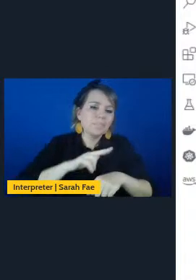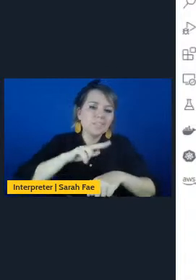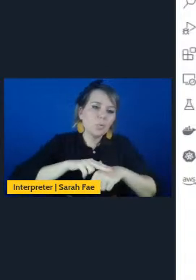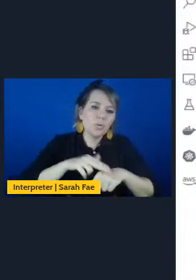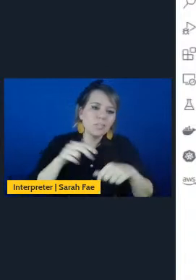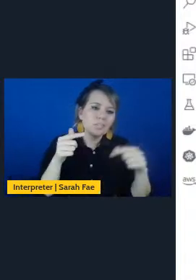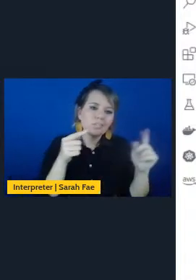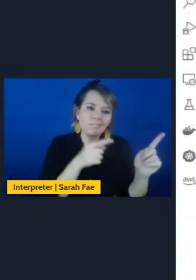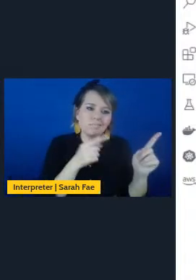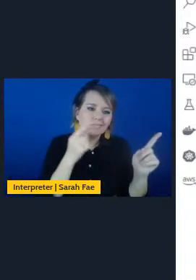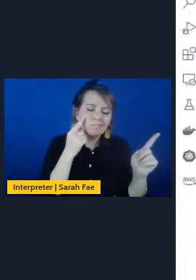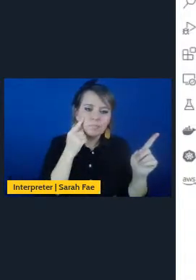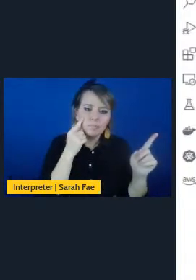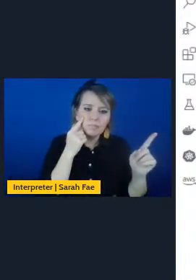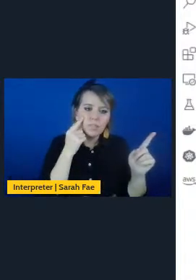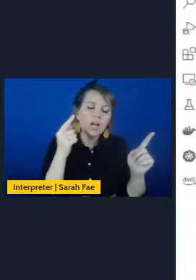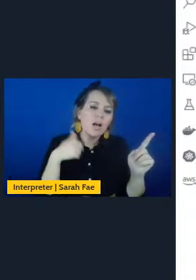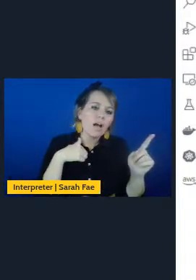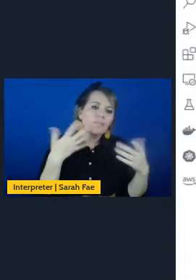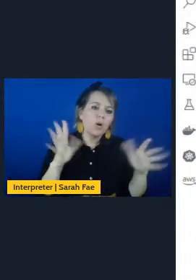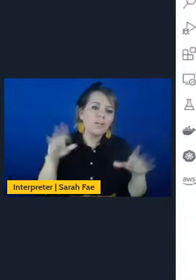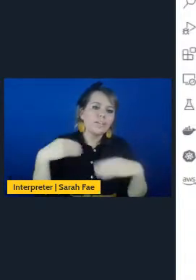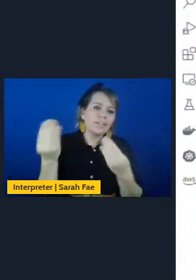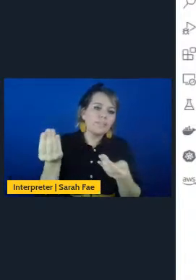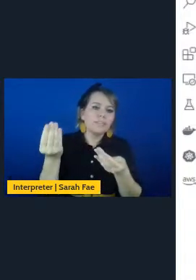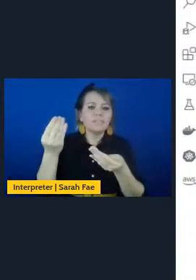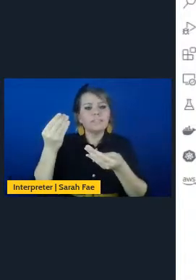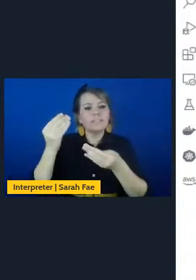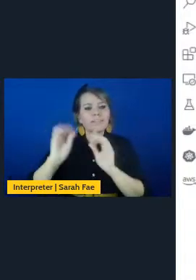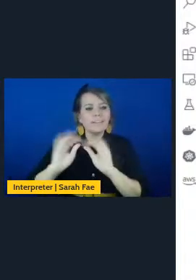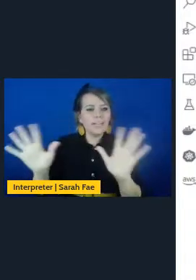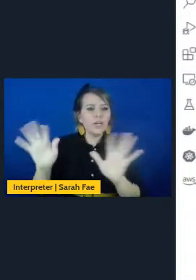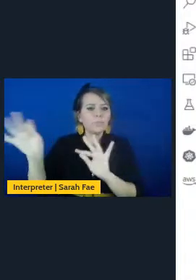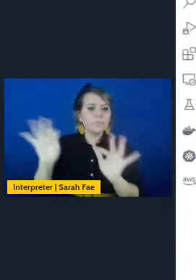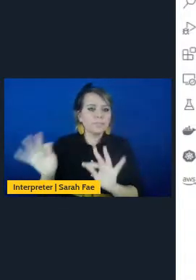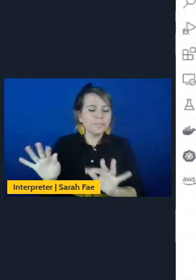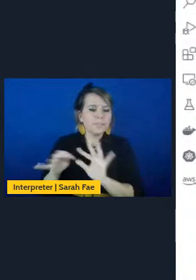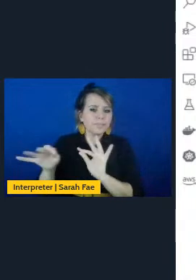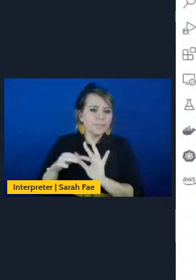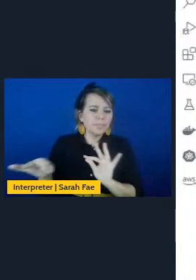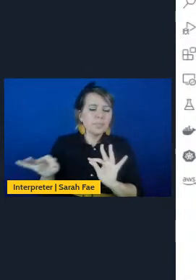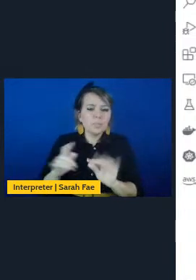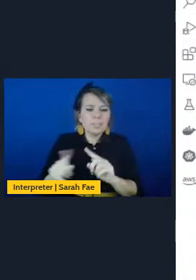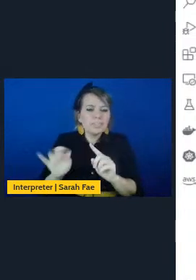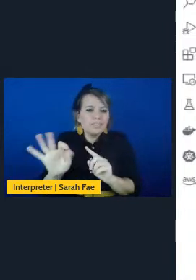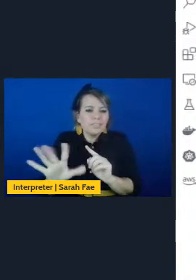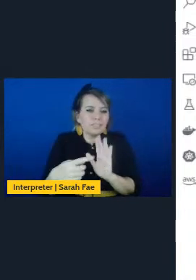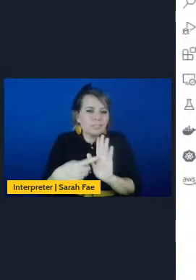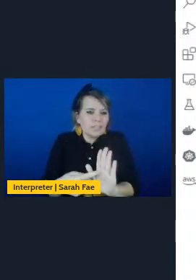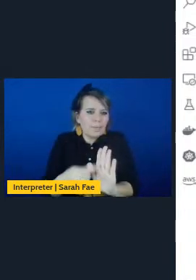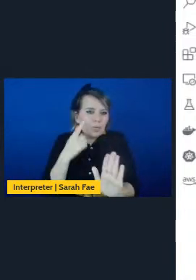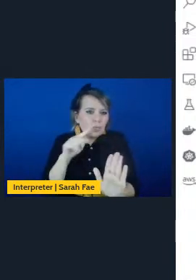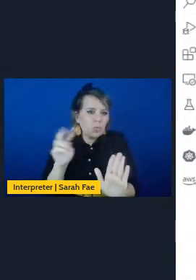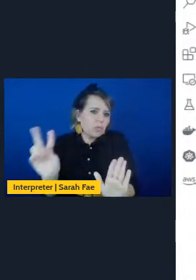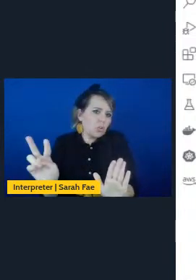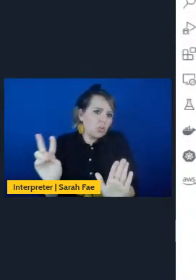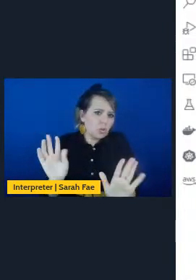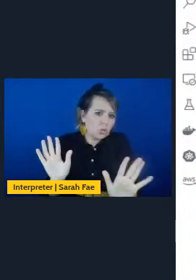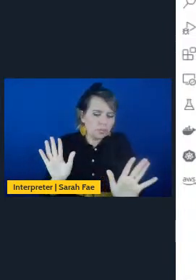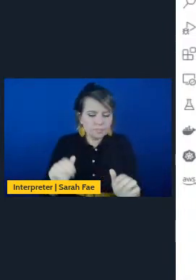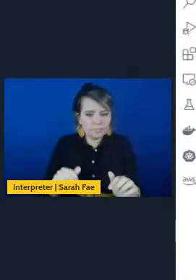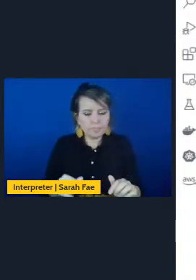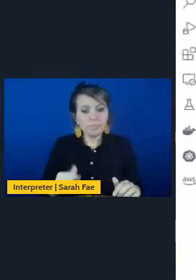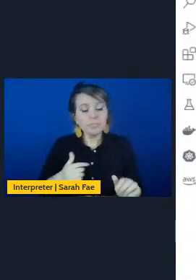demo. I've given clear text passwords and so on and so forth, but just to show an example. All right, so I can run